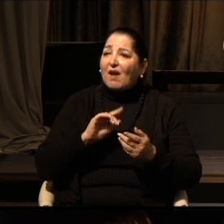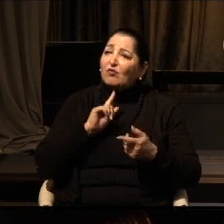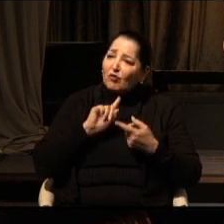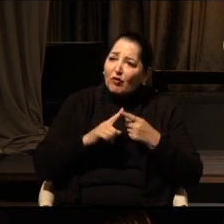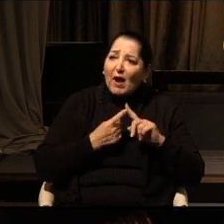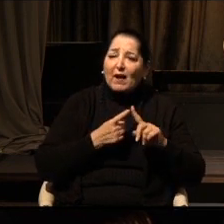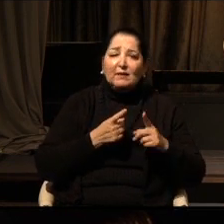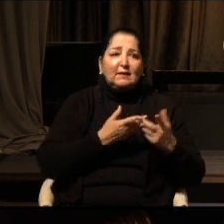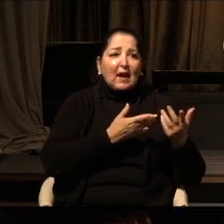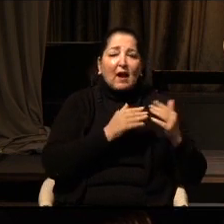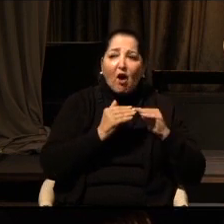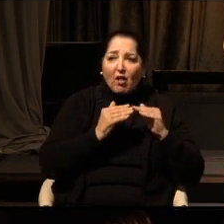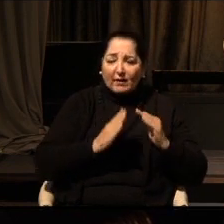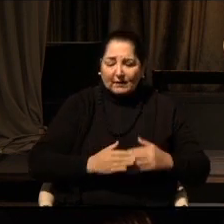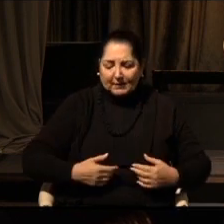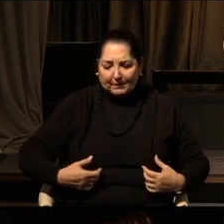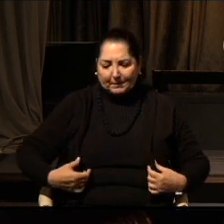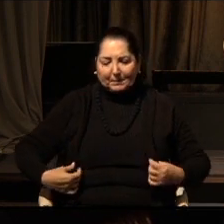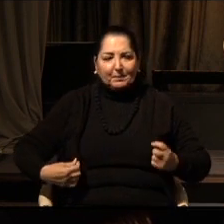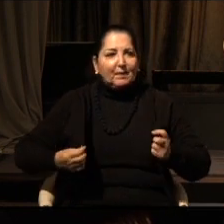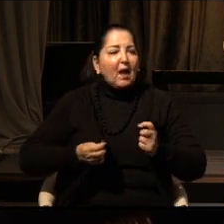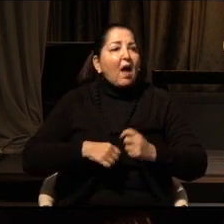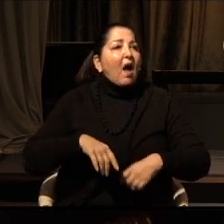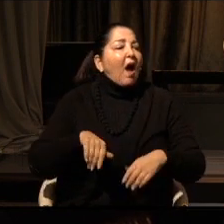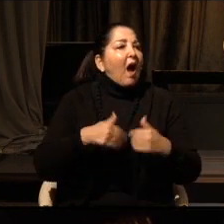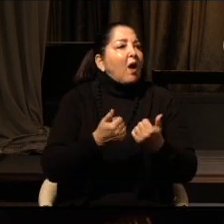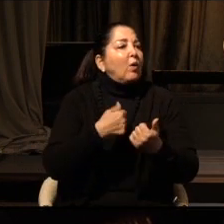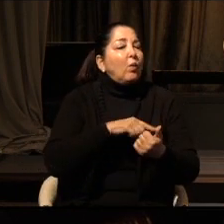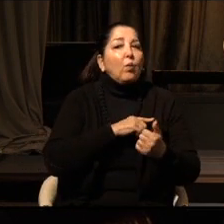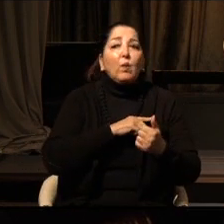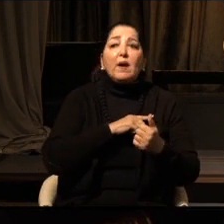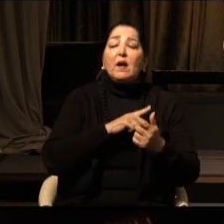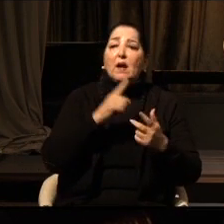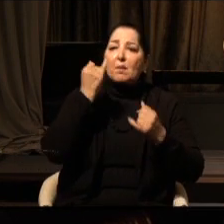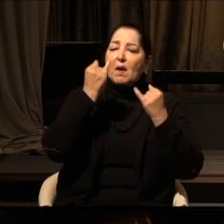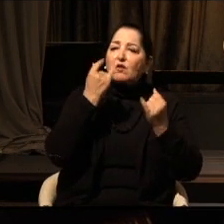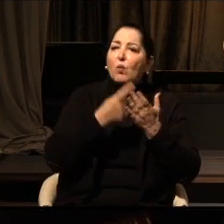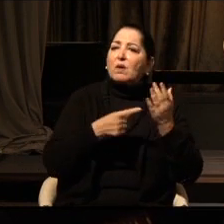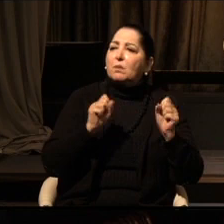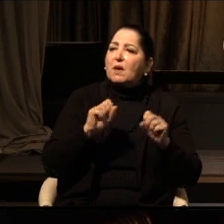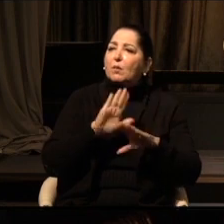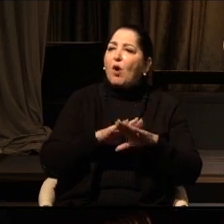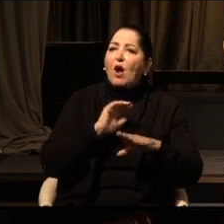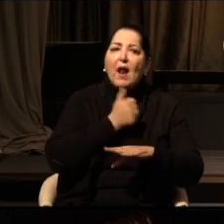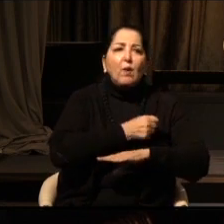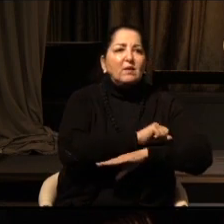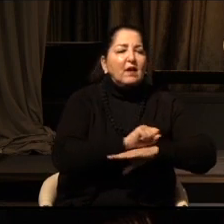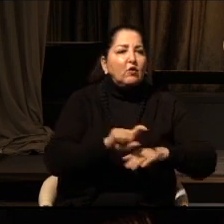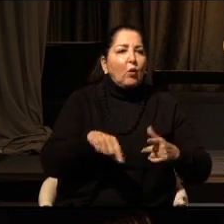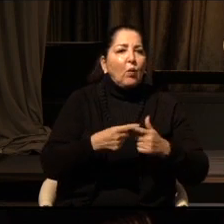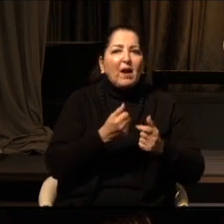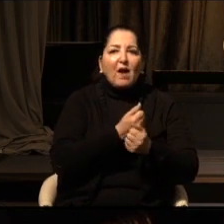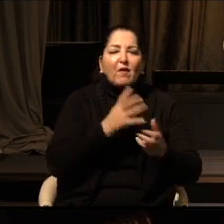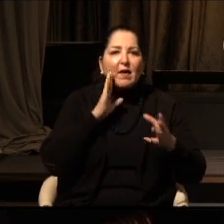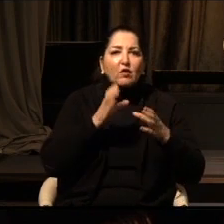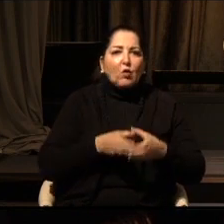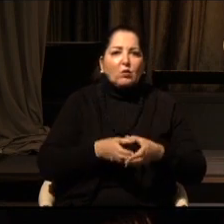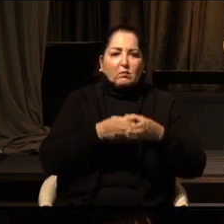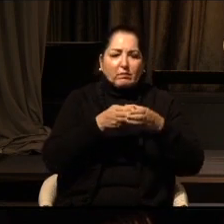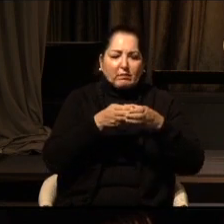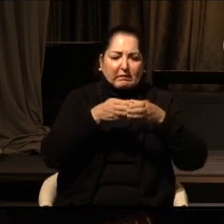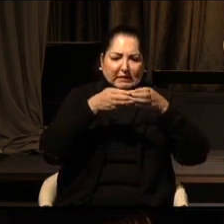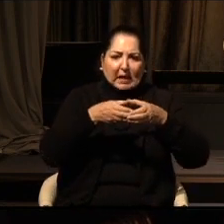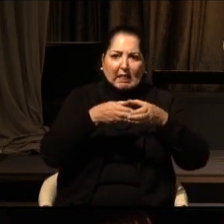How do we as a field reimagine what is possible on our stages when everything is so siloed? The world of